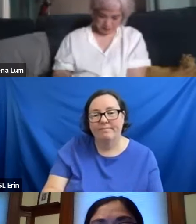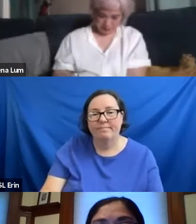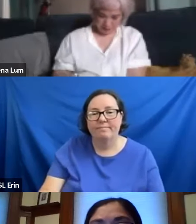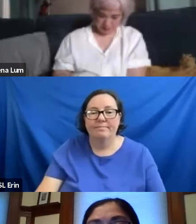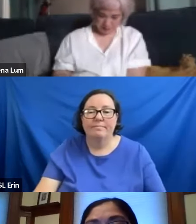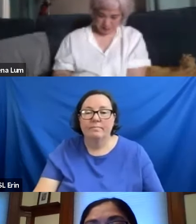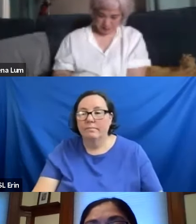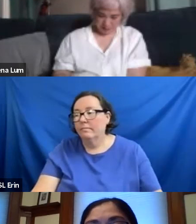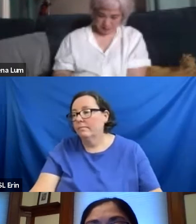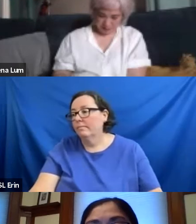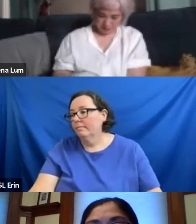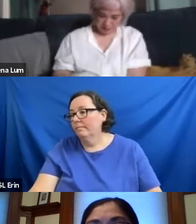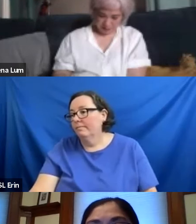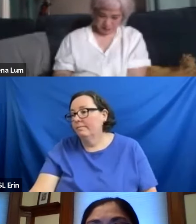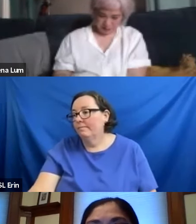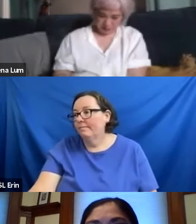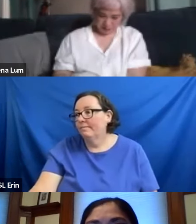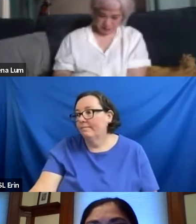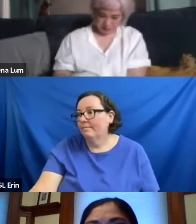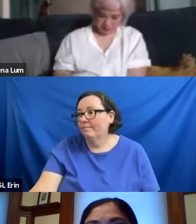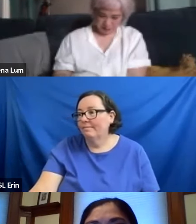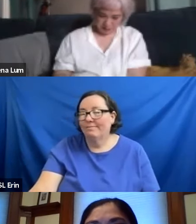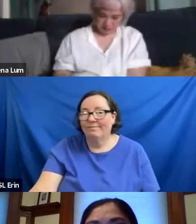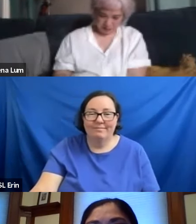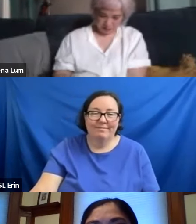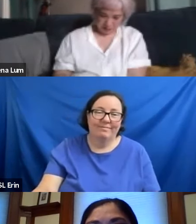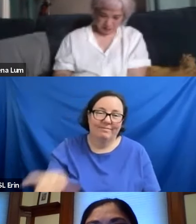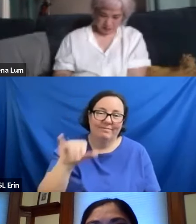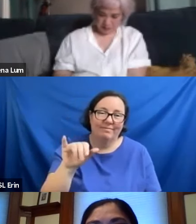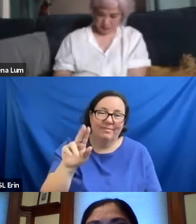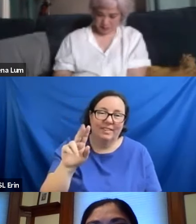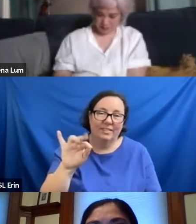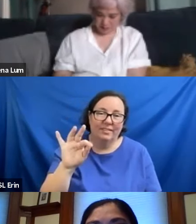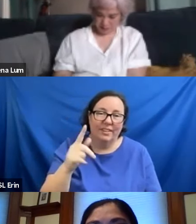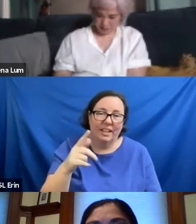Next speaker is Yufeng Rong.